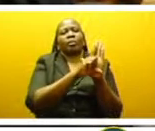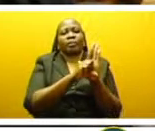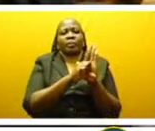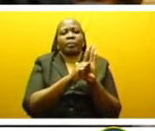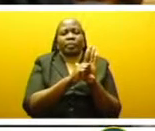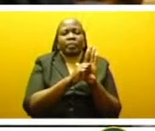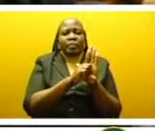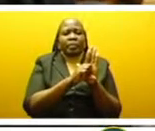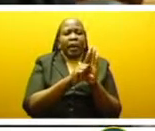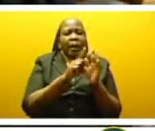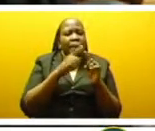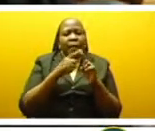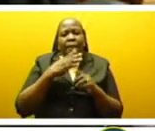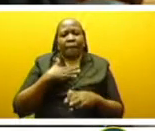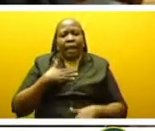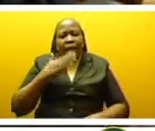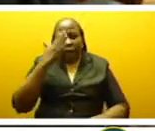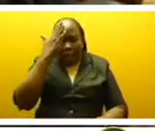But in my humble opinion,